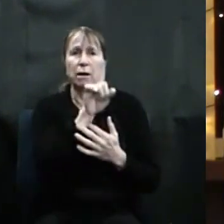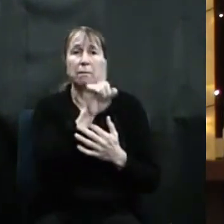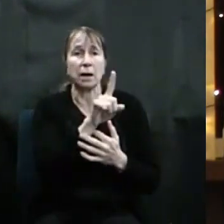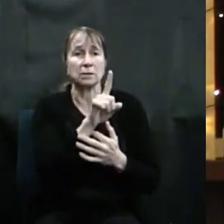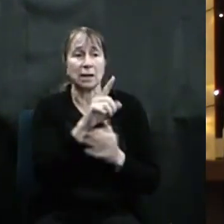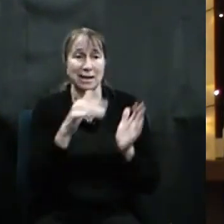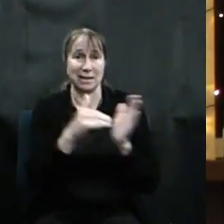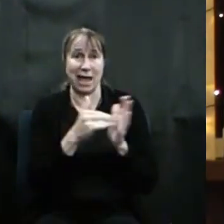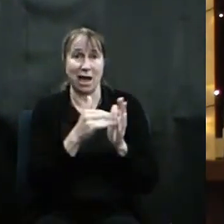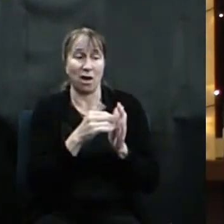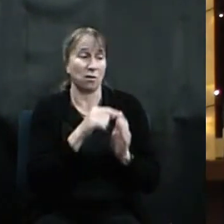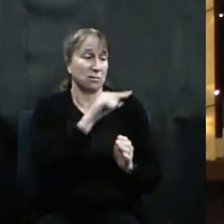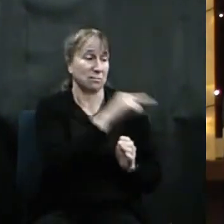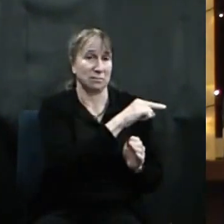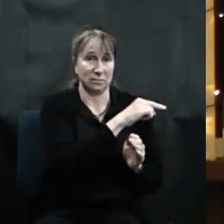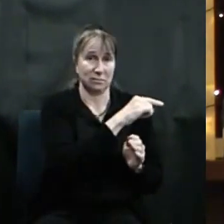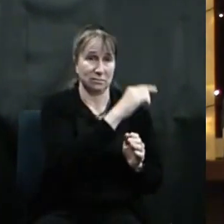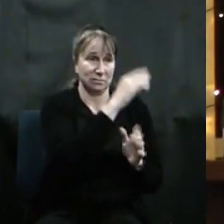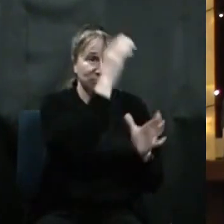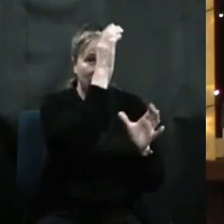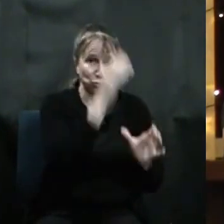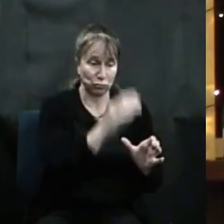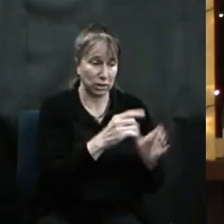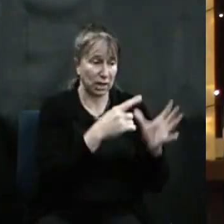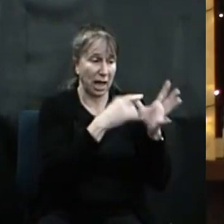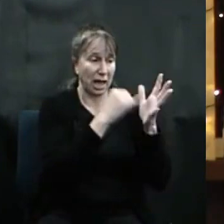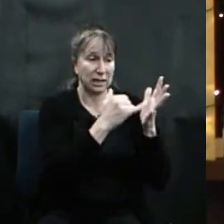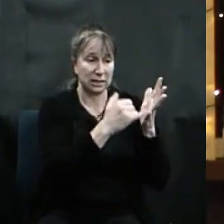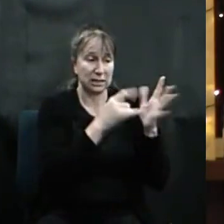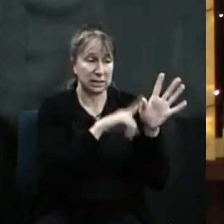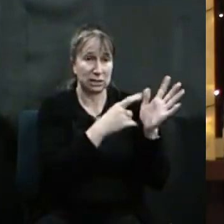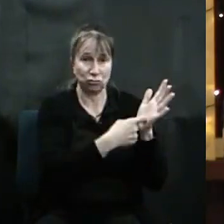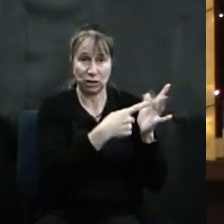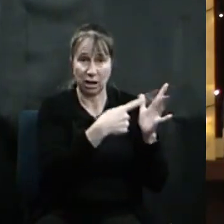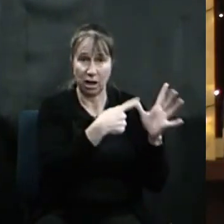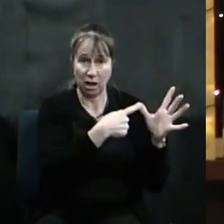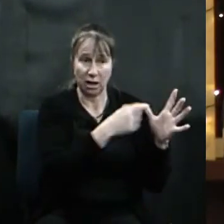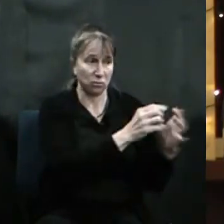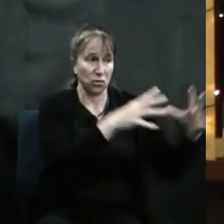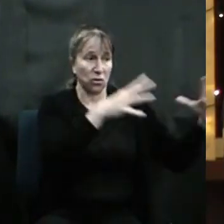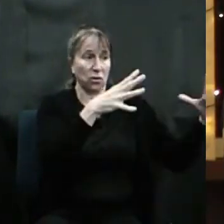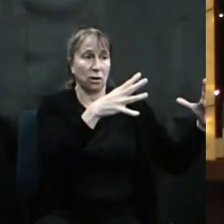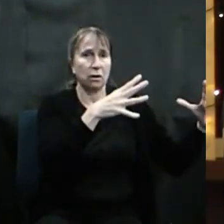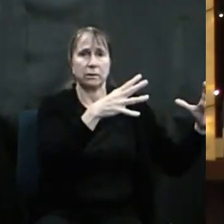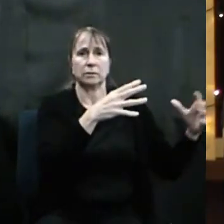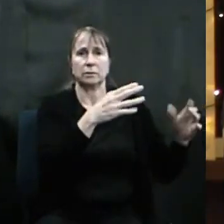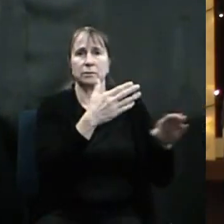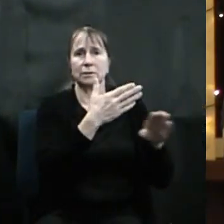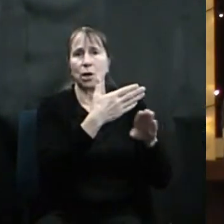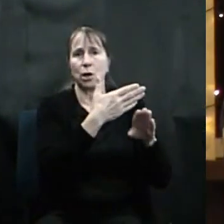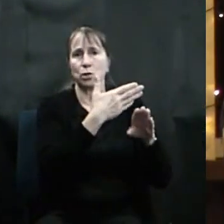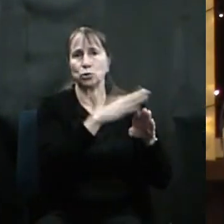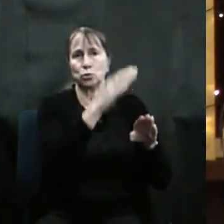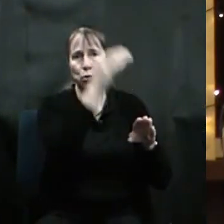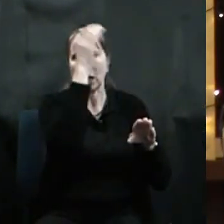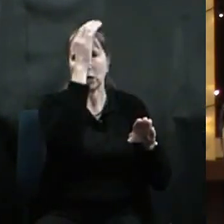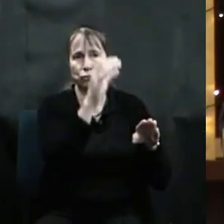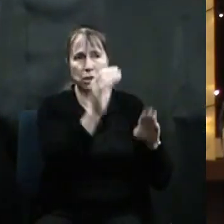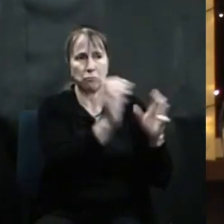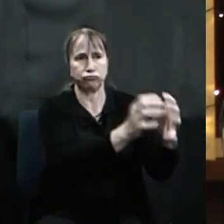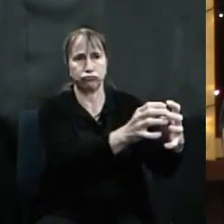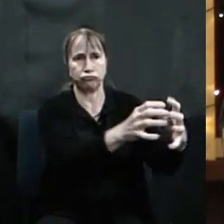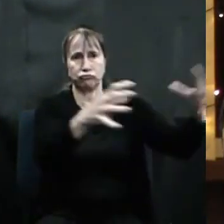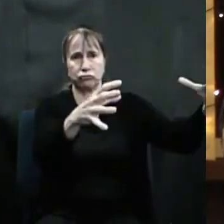international bully of the 8th century, has met her match. there's a new nation more powerful than